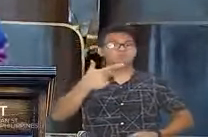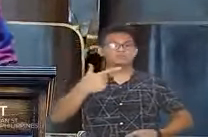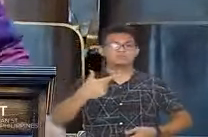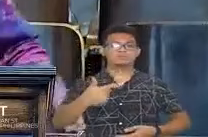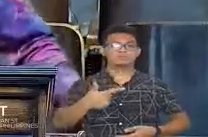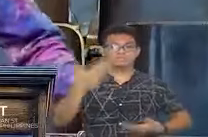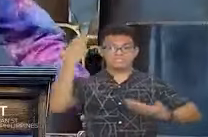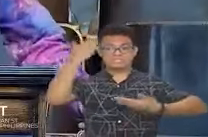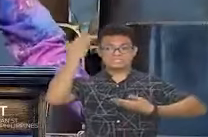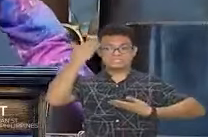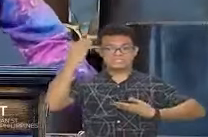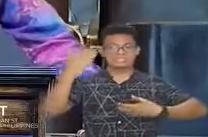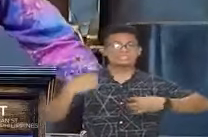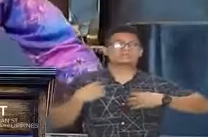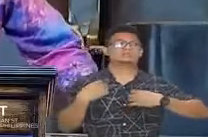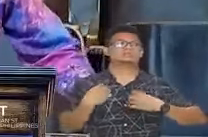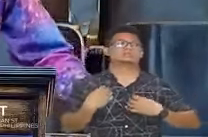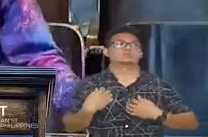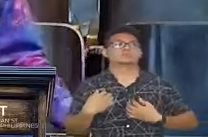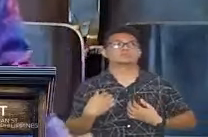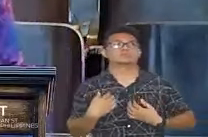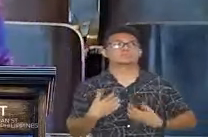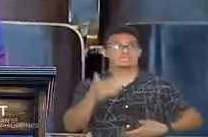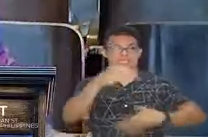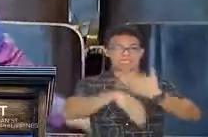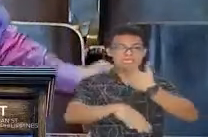Kanang mga relihiyon ina na purus na limbong.